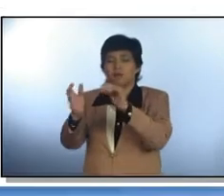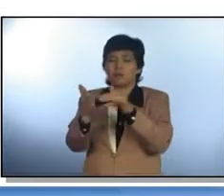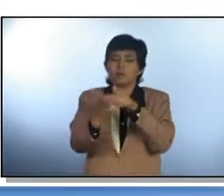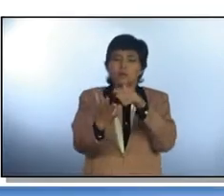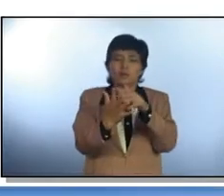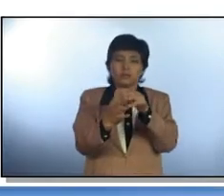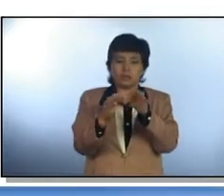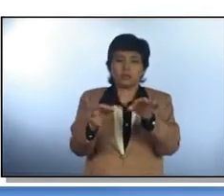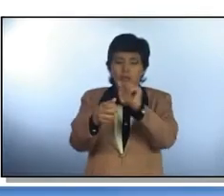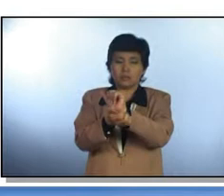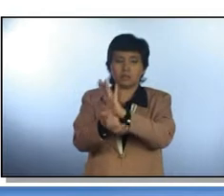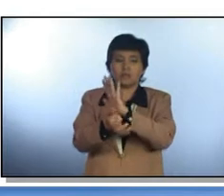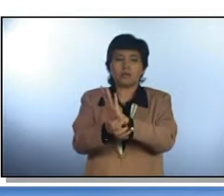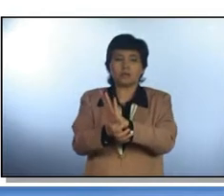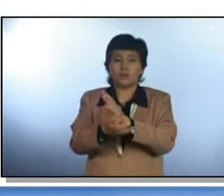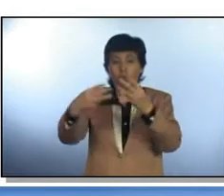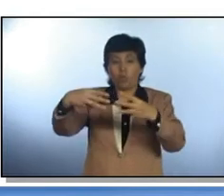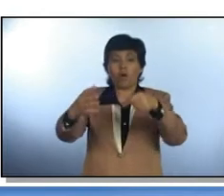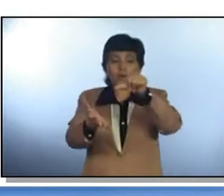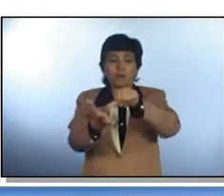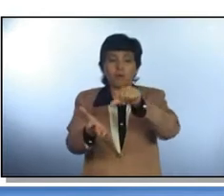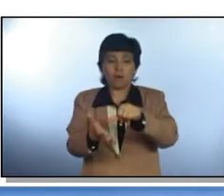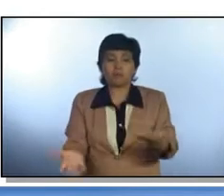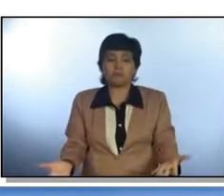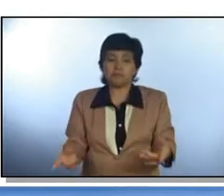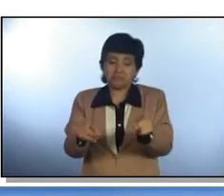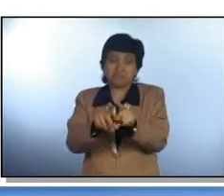studies. And also the war in Iraq, I've said about that.